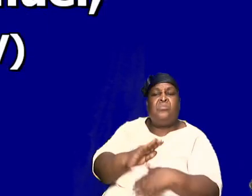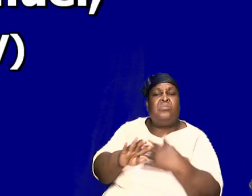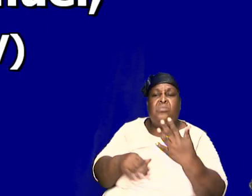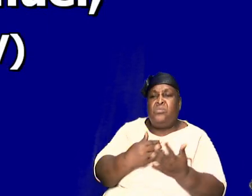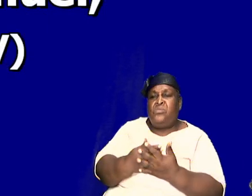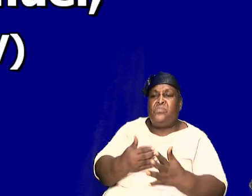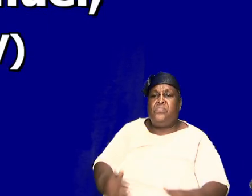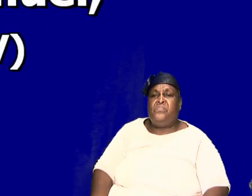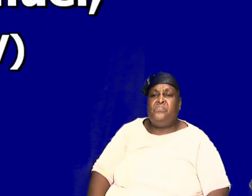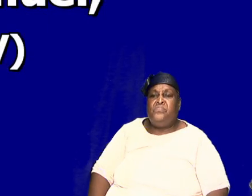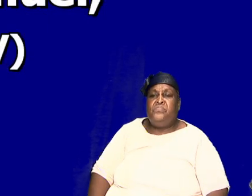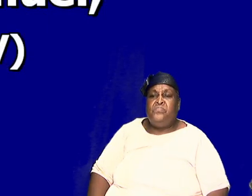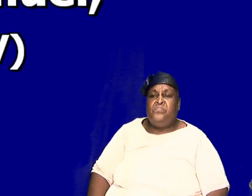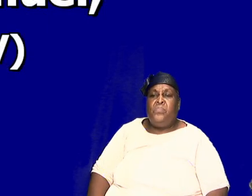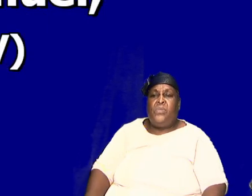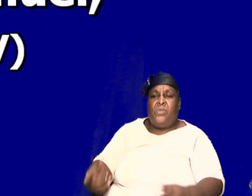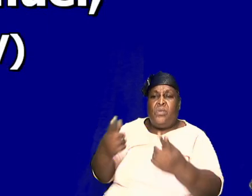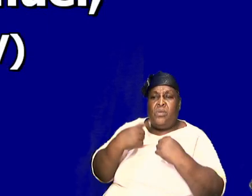utterly.